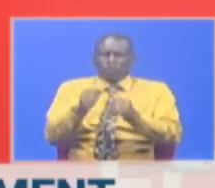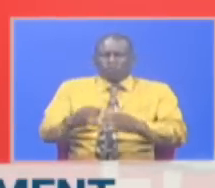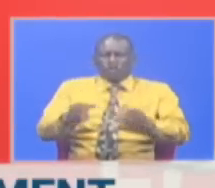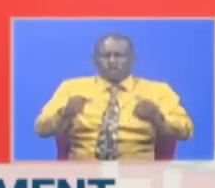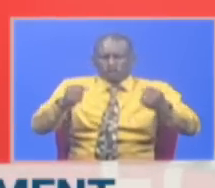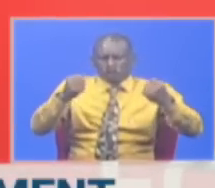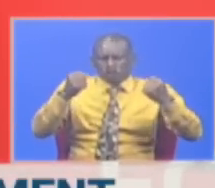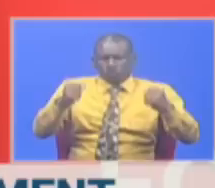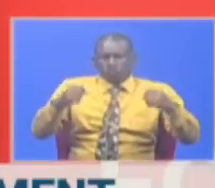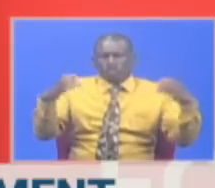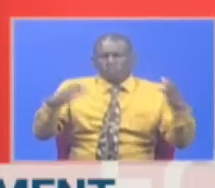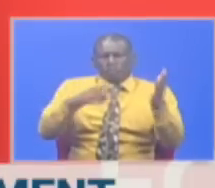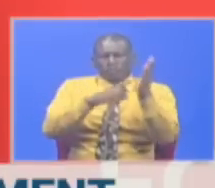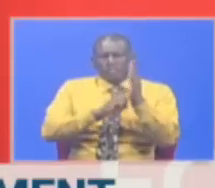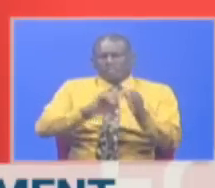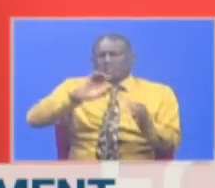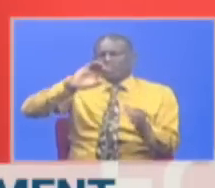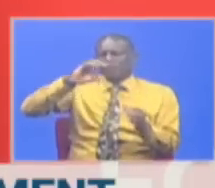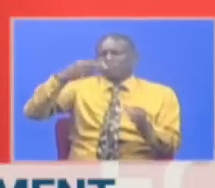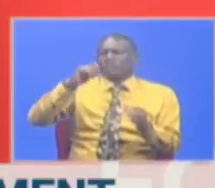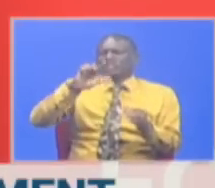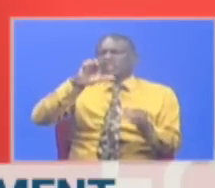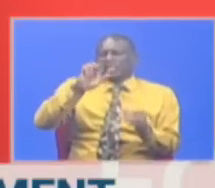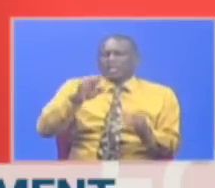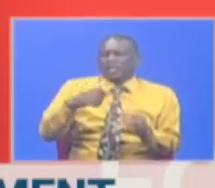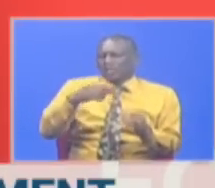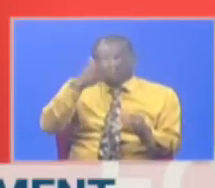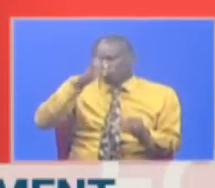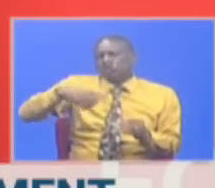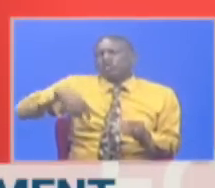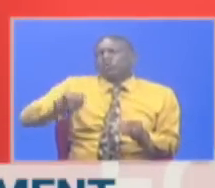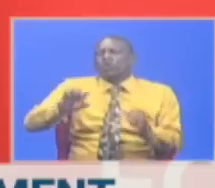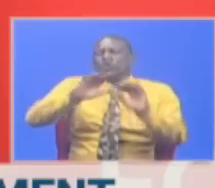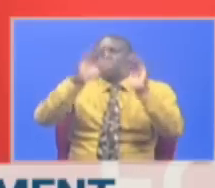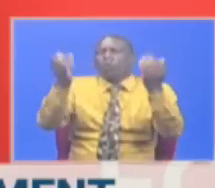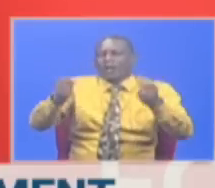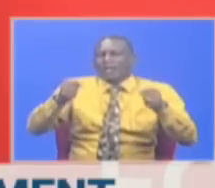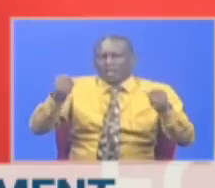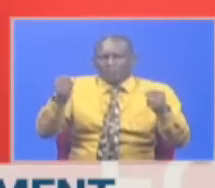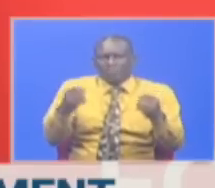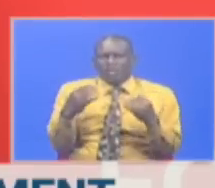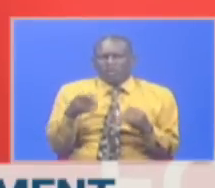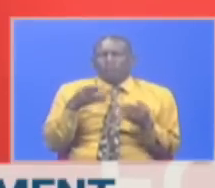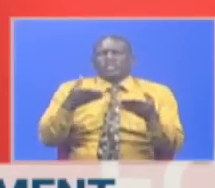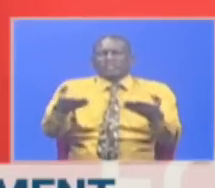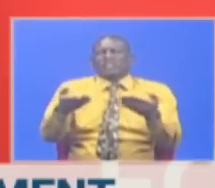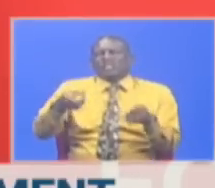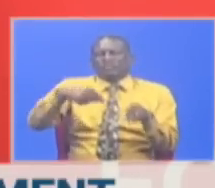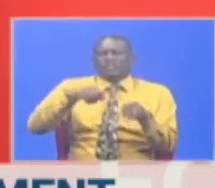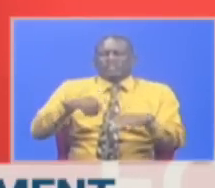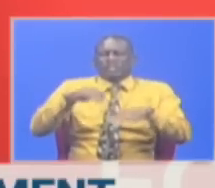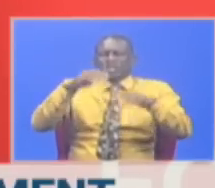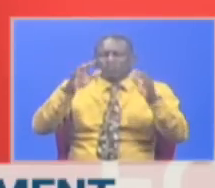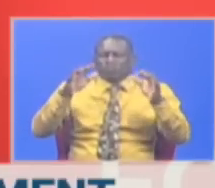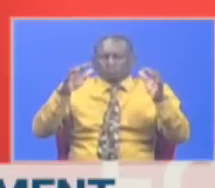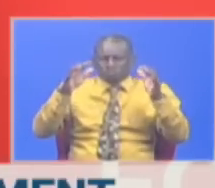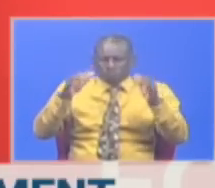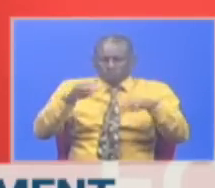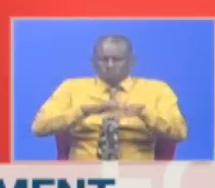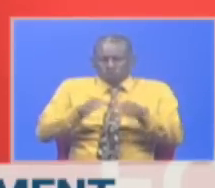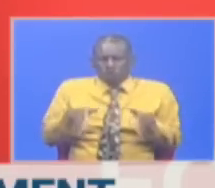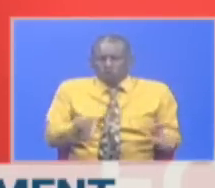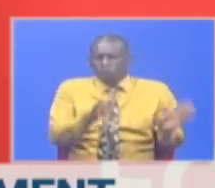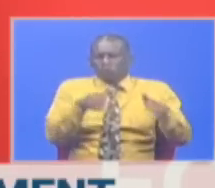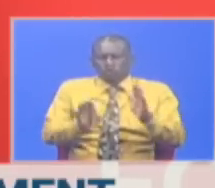Chile, consistently at the World Cup. So I think it gives us a big plus to develop